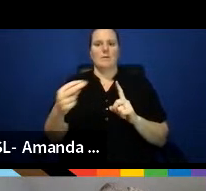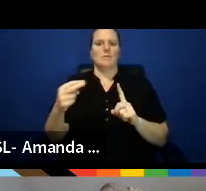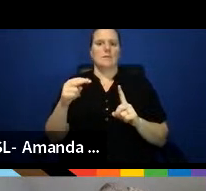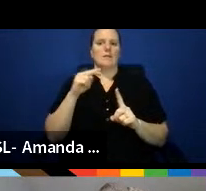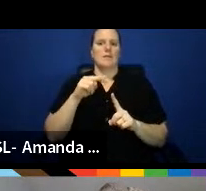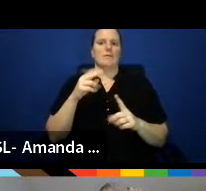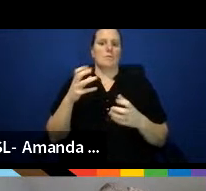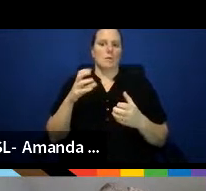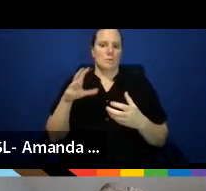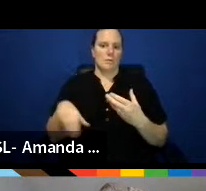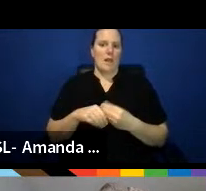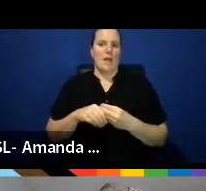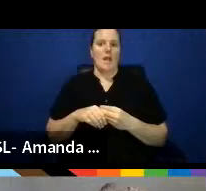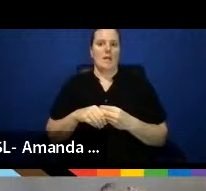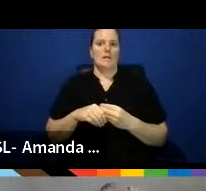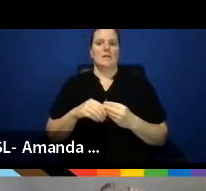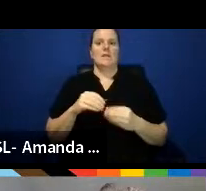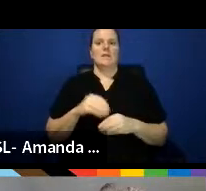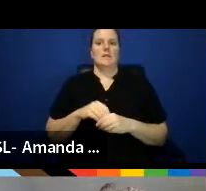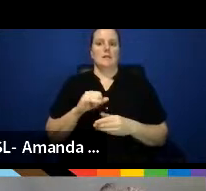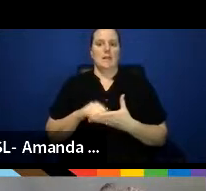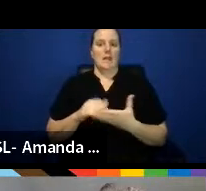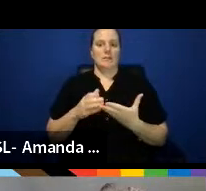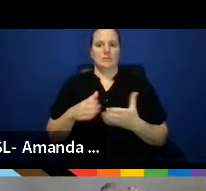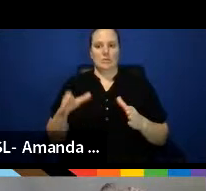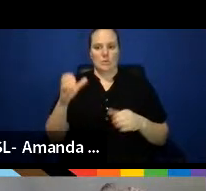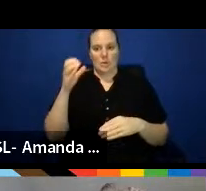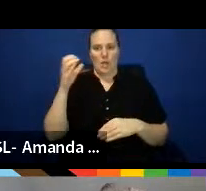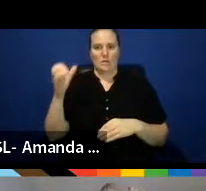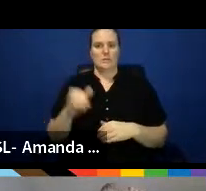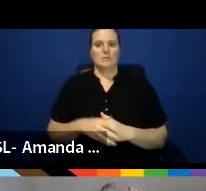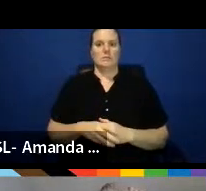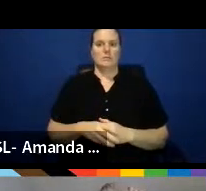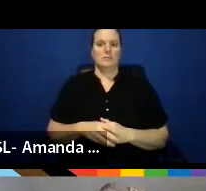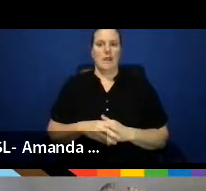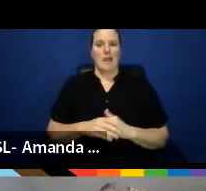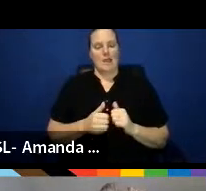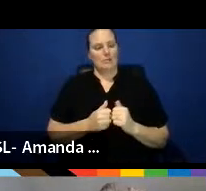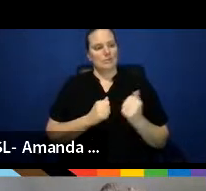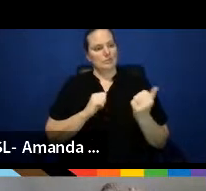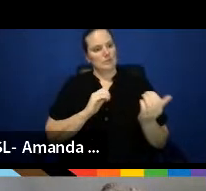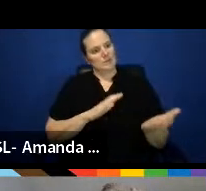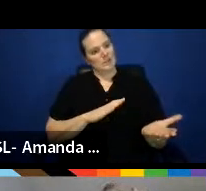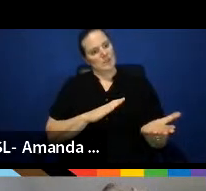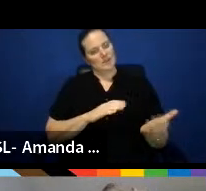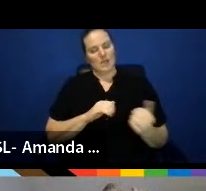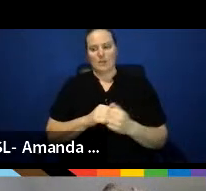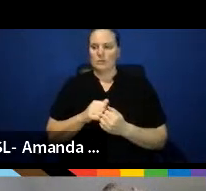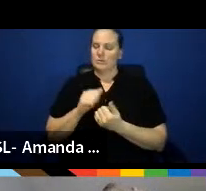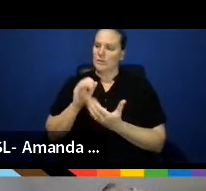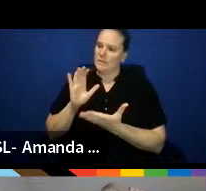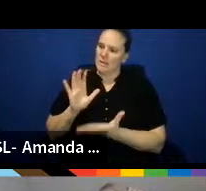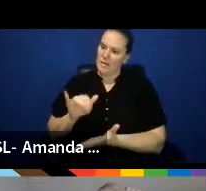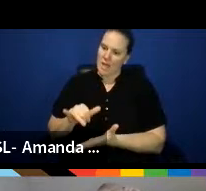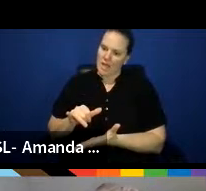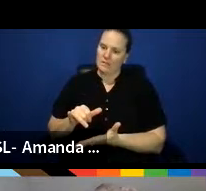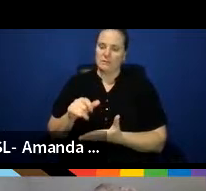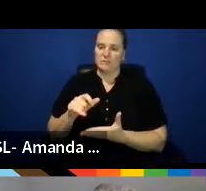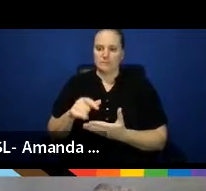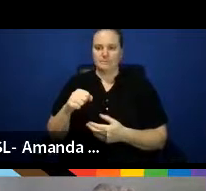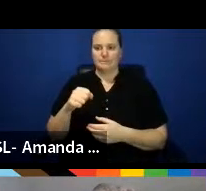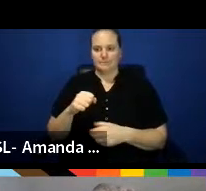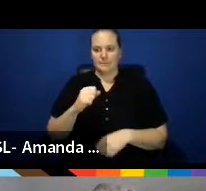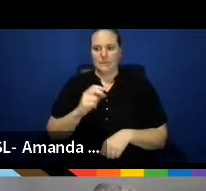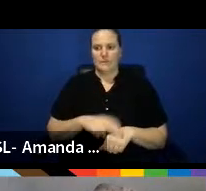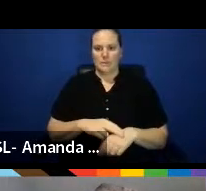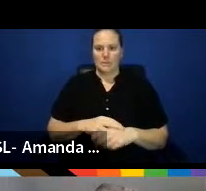that you want to add within that general concept, have you addressed this or that? Then I would say